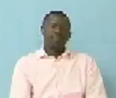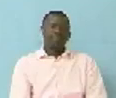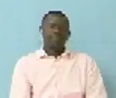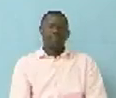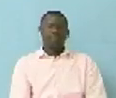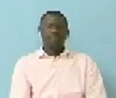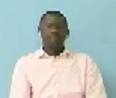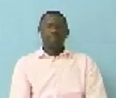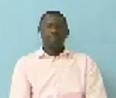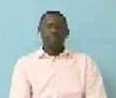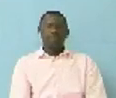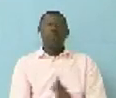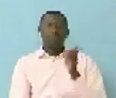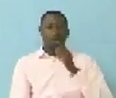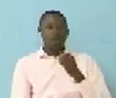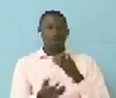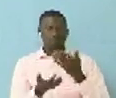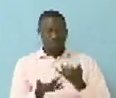Certainly, like you already stated,